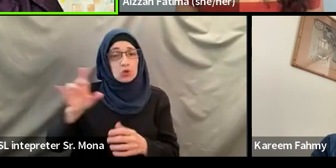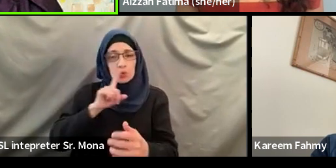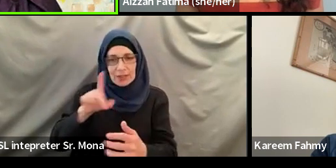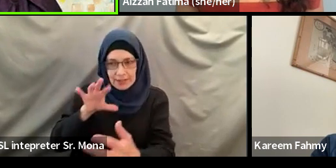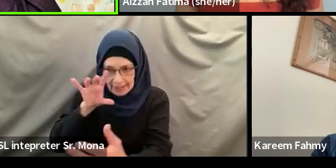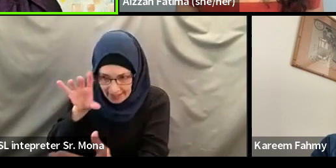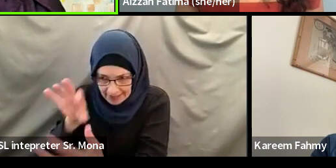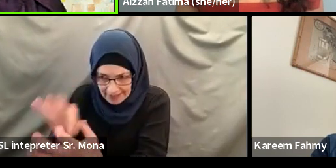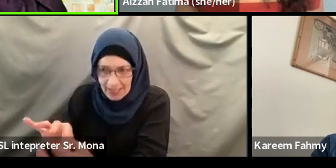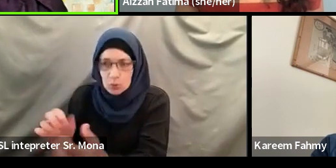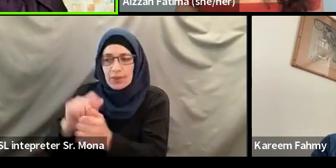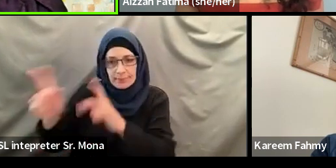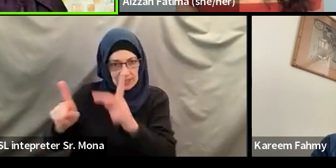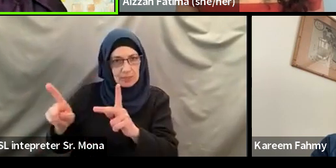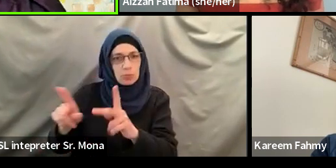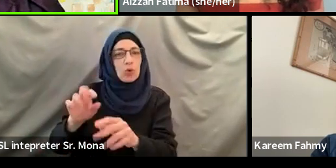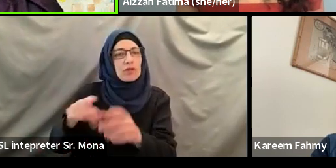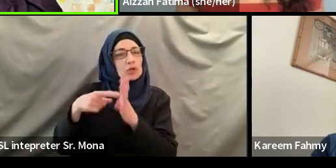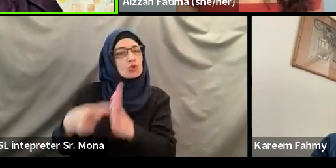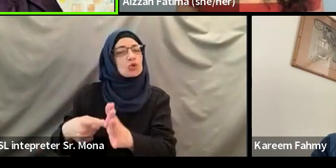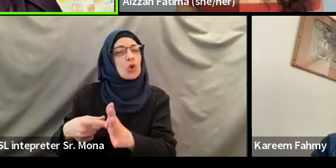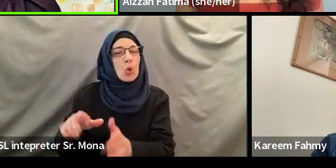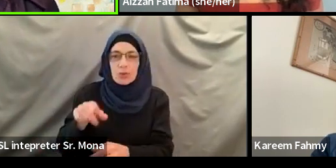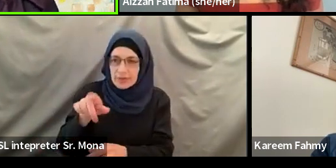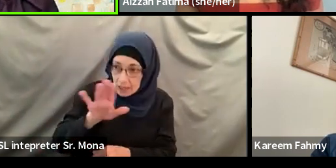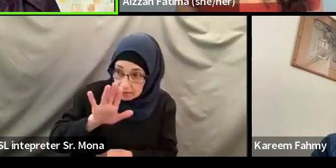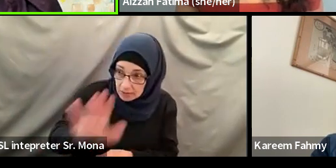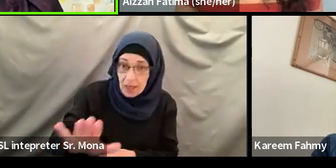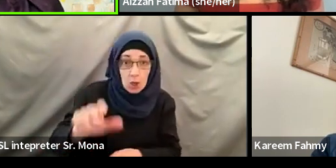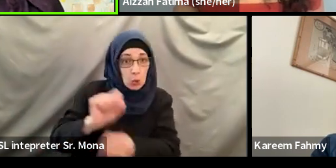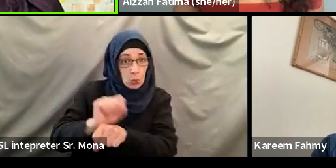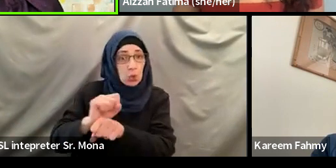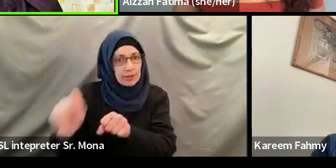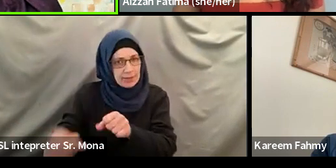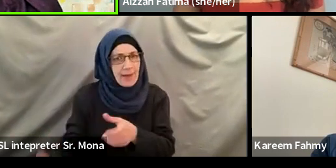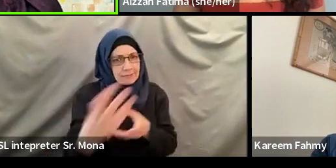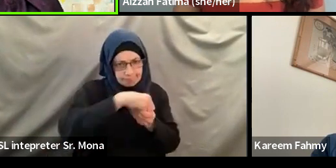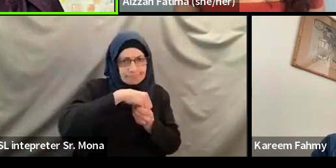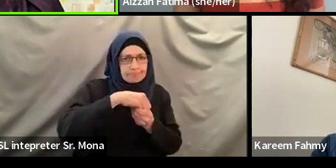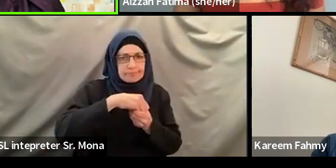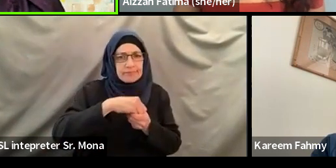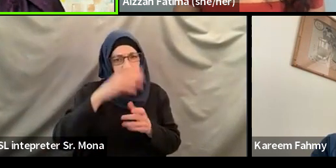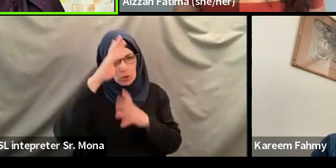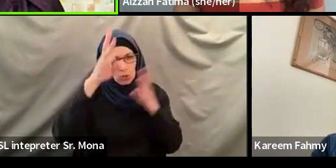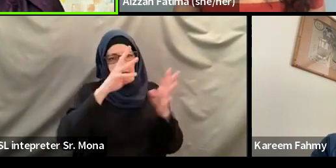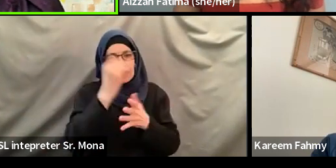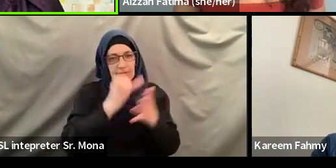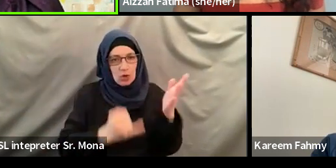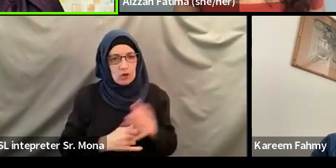that their work also can contribute to the creative arts in these particular ways.